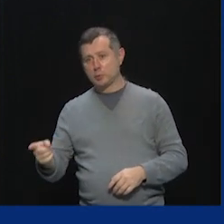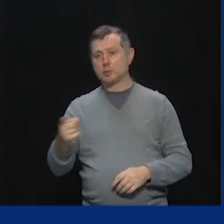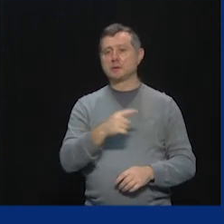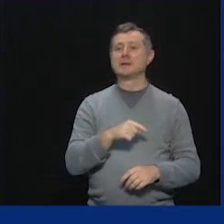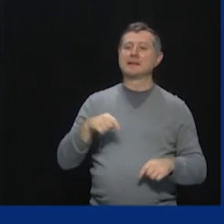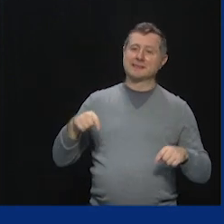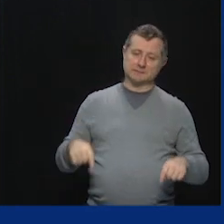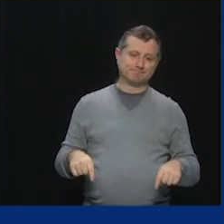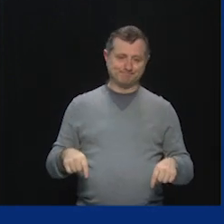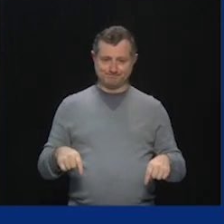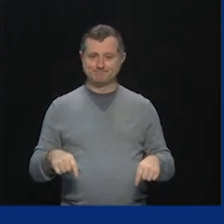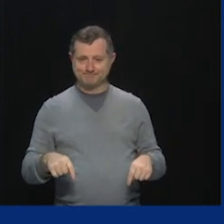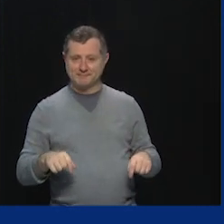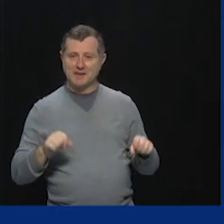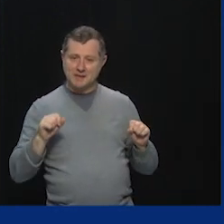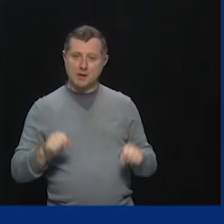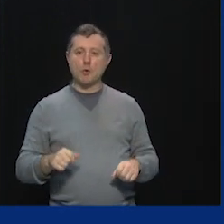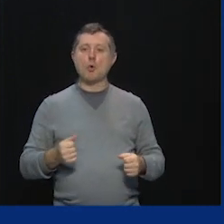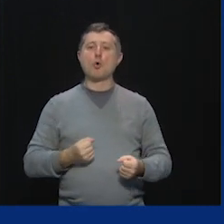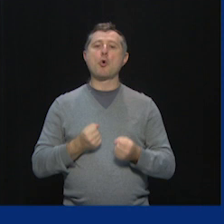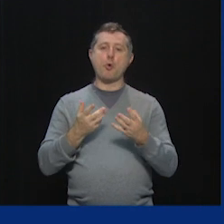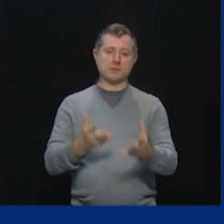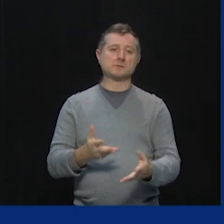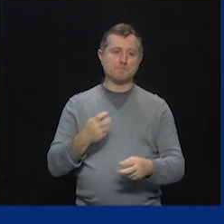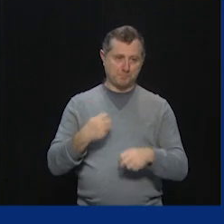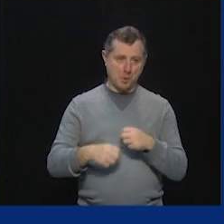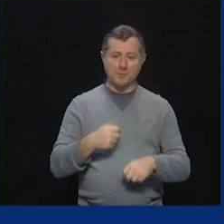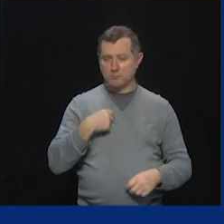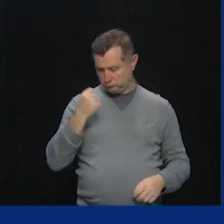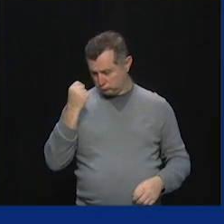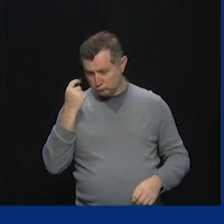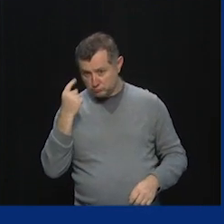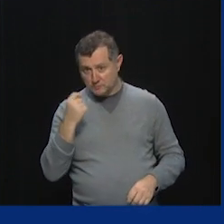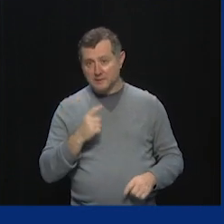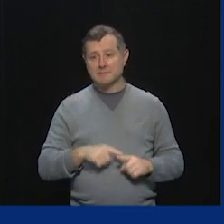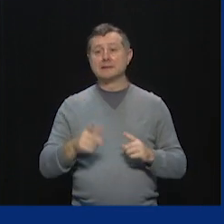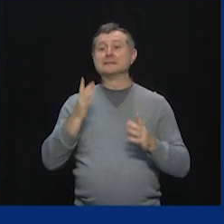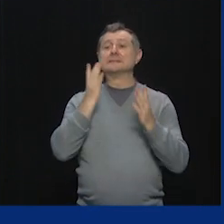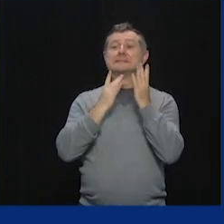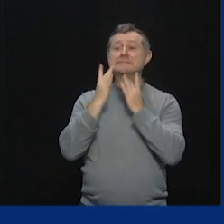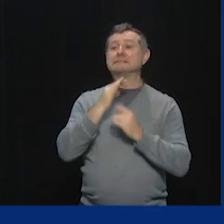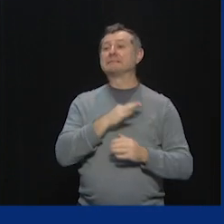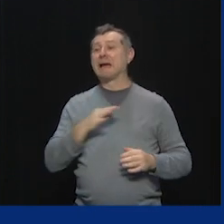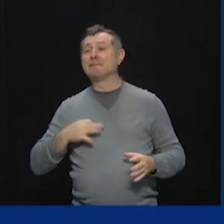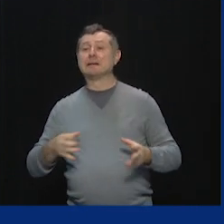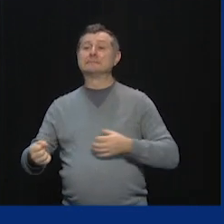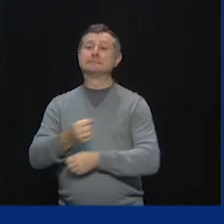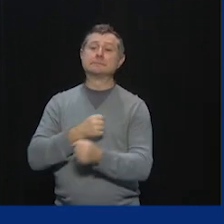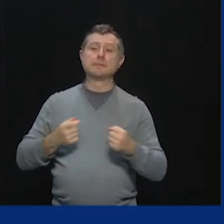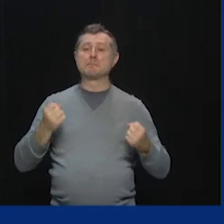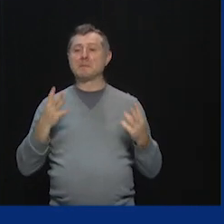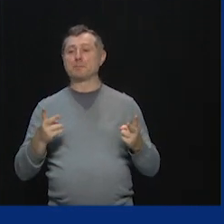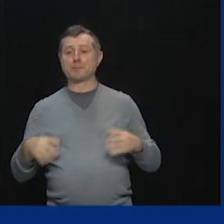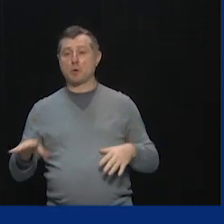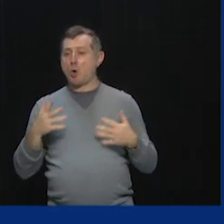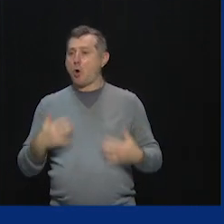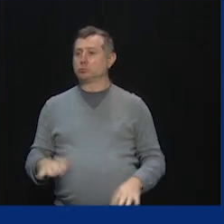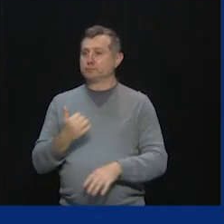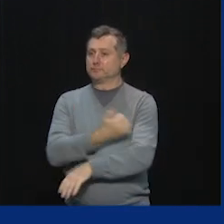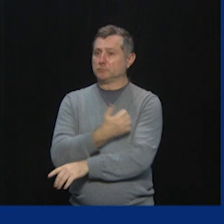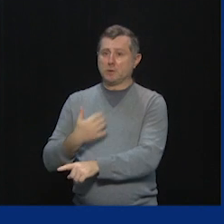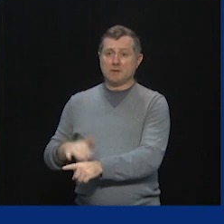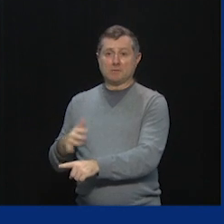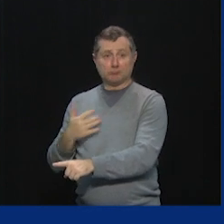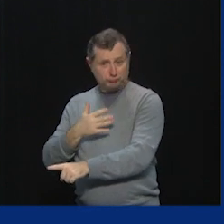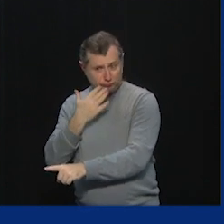this because we're having a shortage of workers in these healthcare facilities, and many of them are vaccinated. I thank them, but we have to encourage